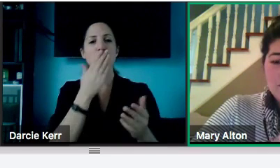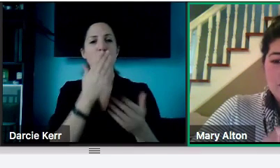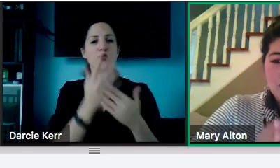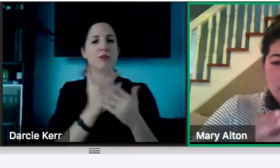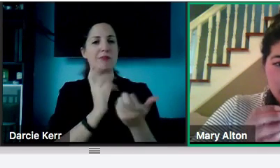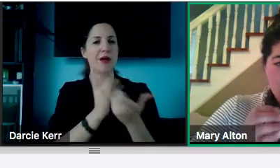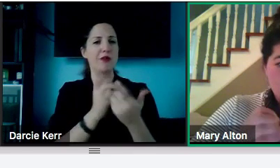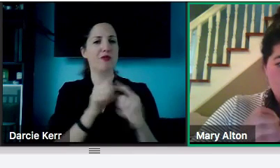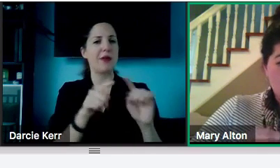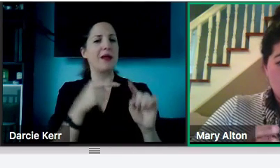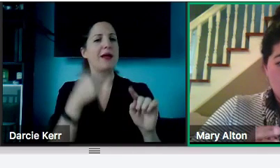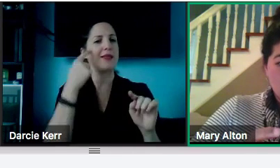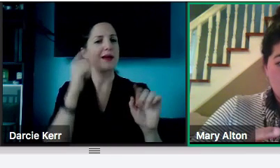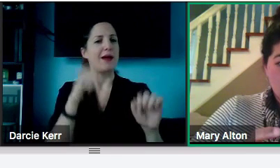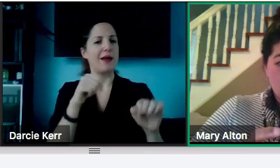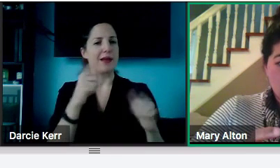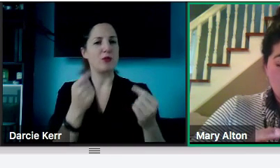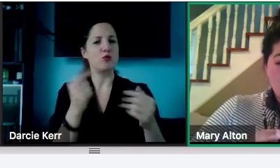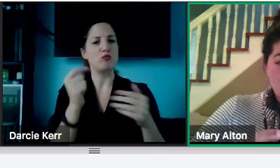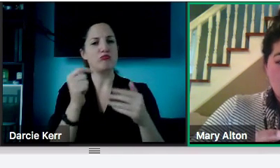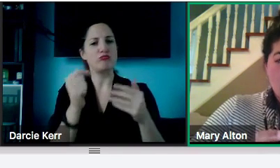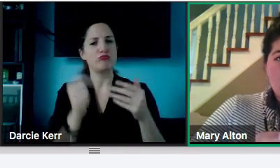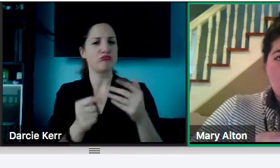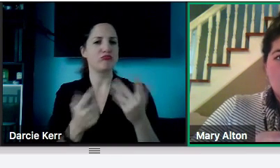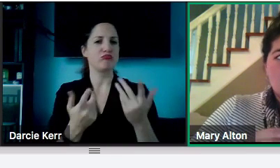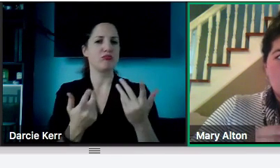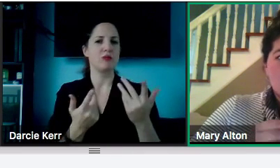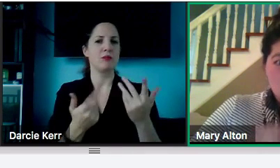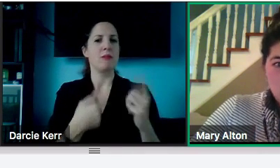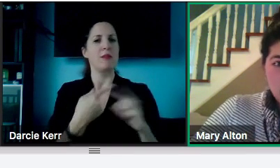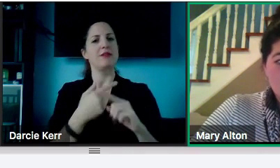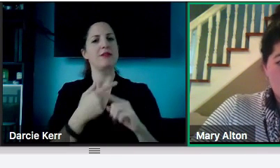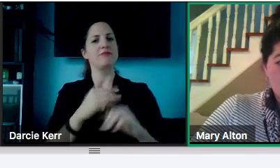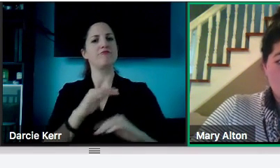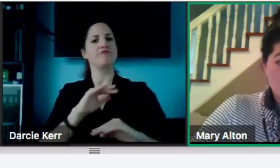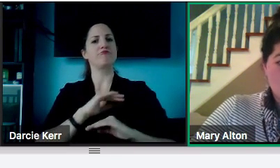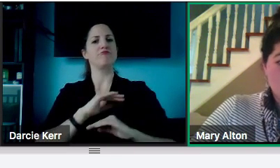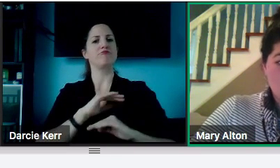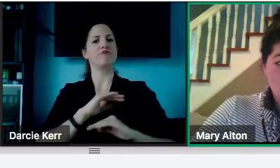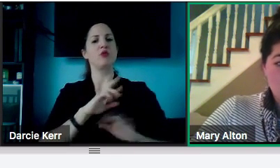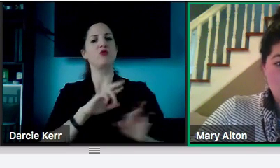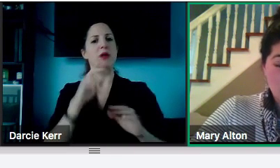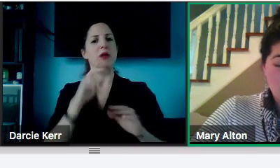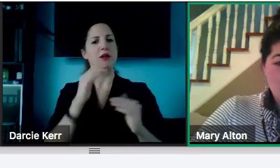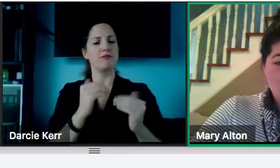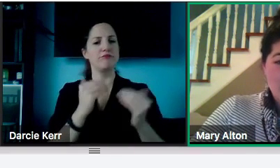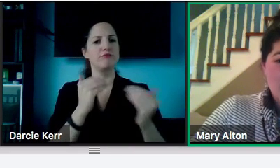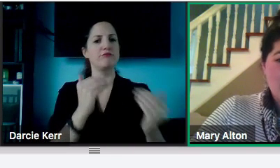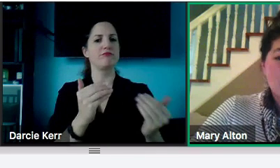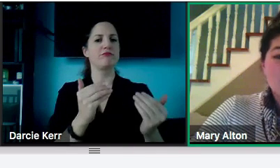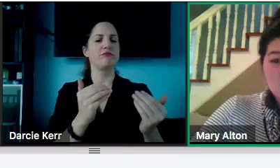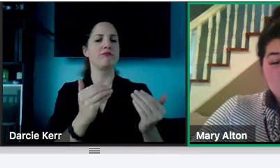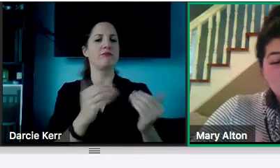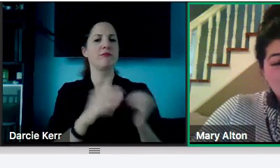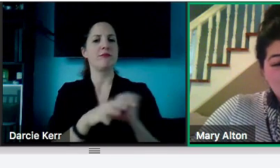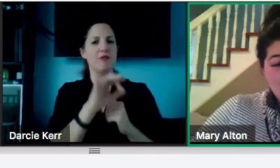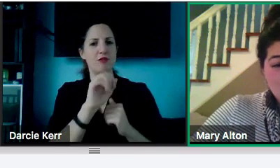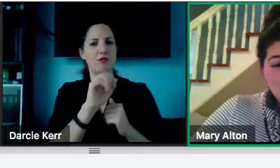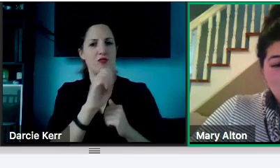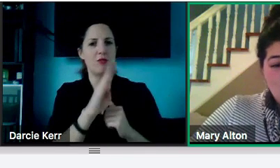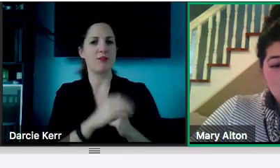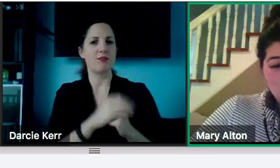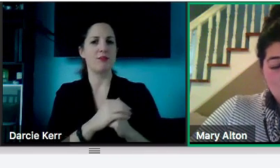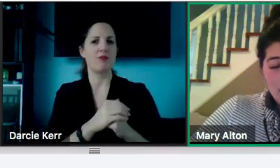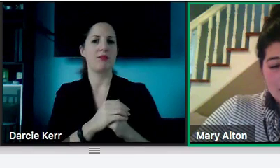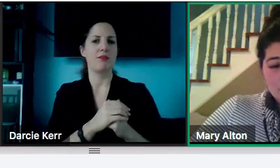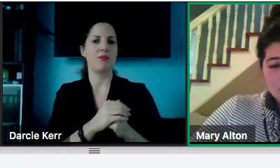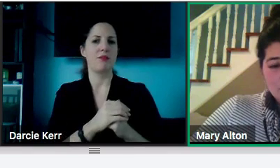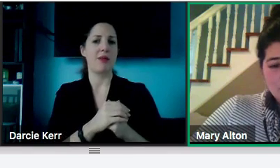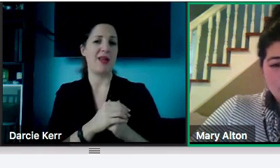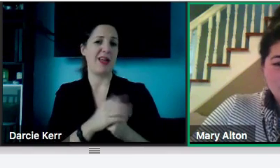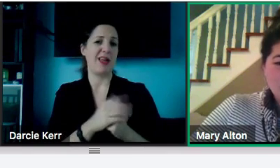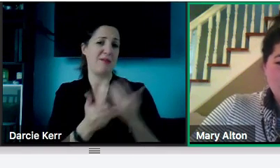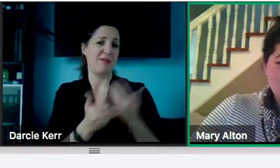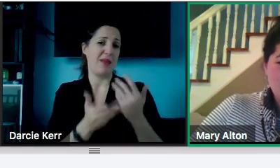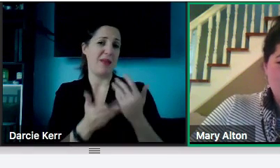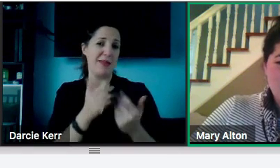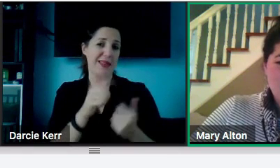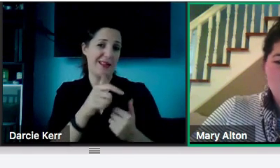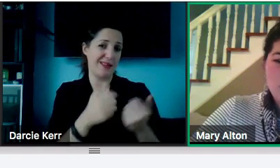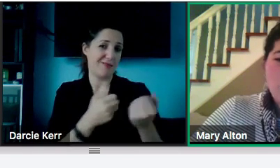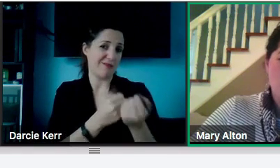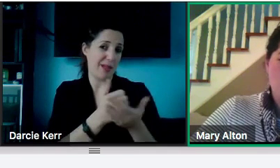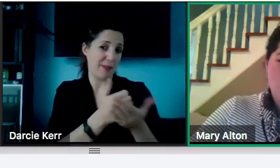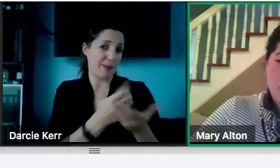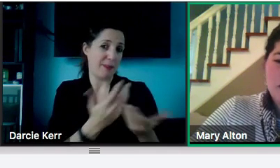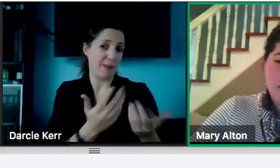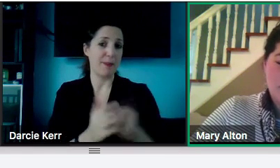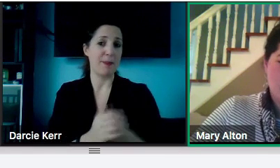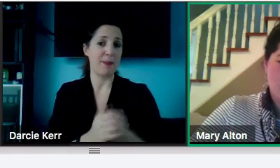feeling that I can move forward with trying to secure employment. I just need a little help along the way.